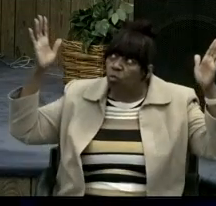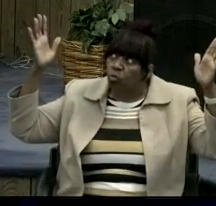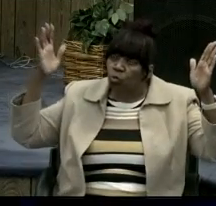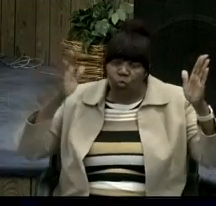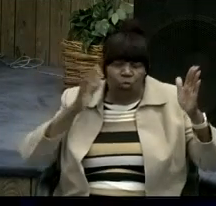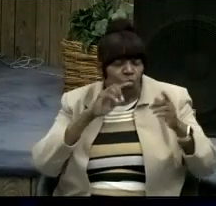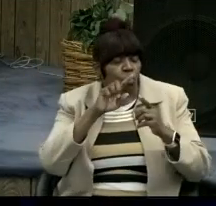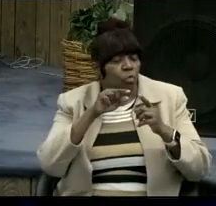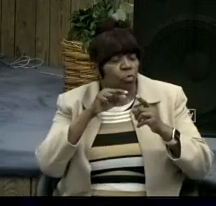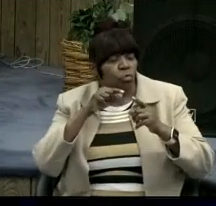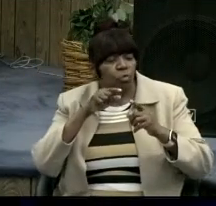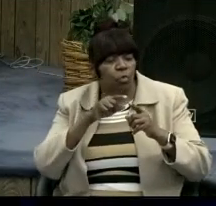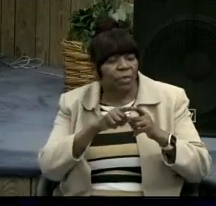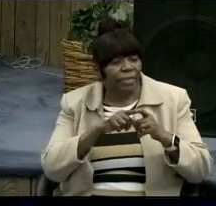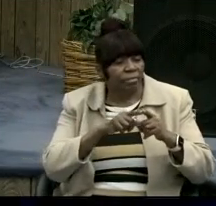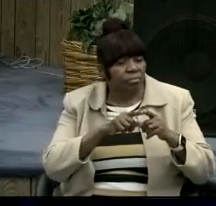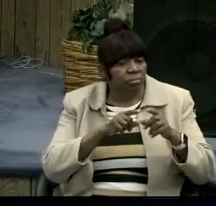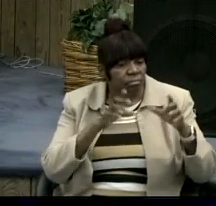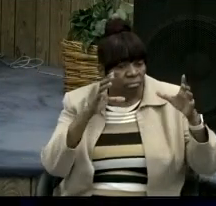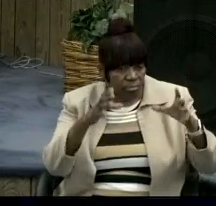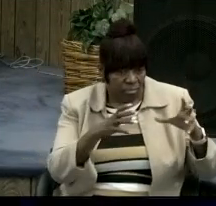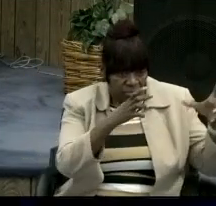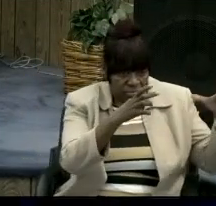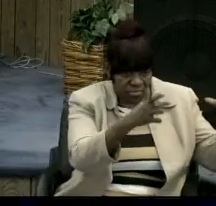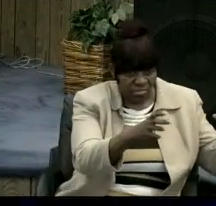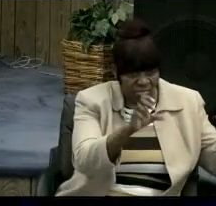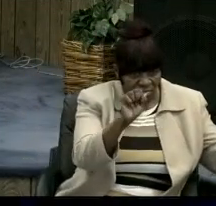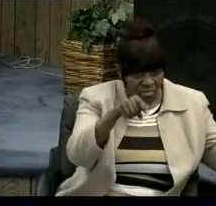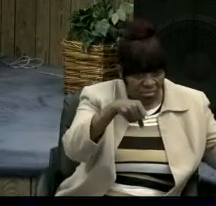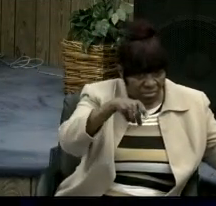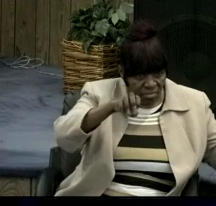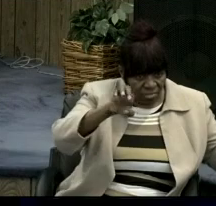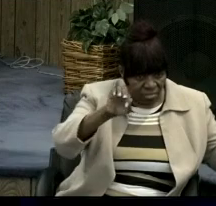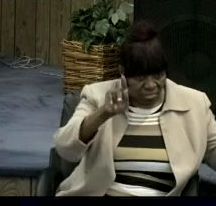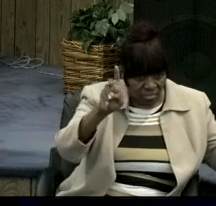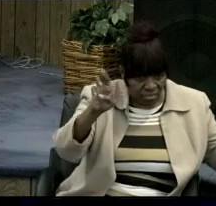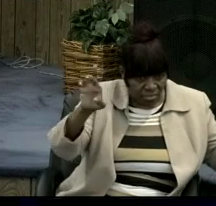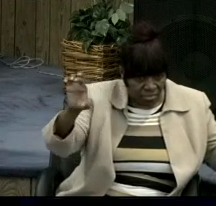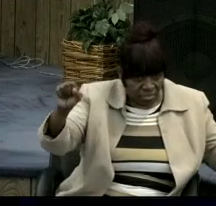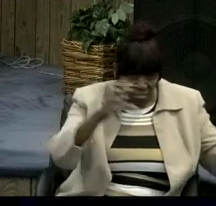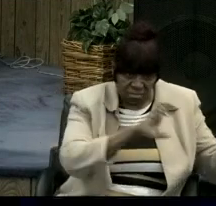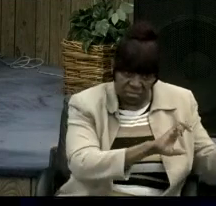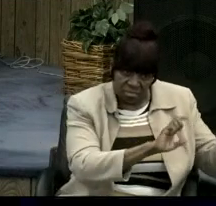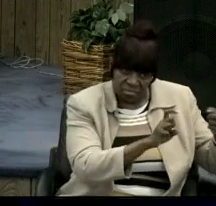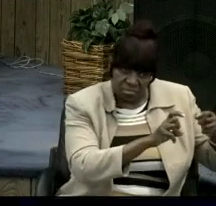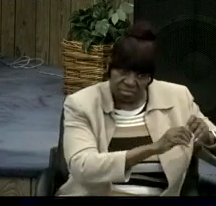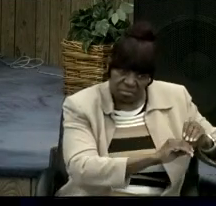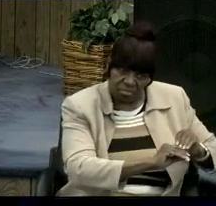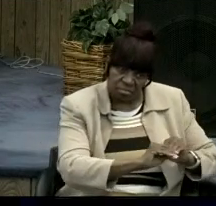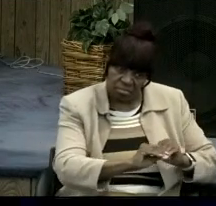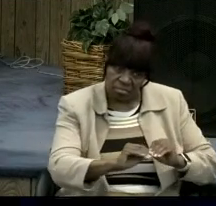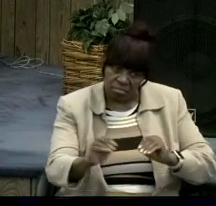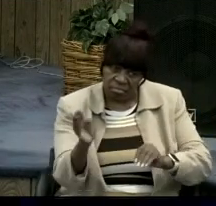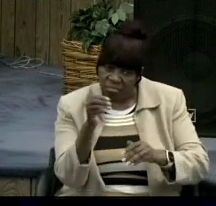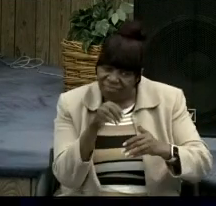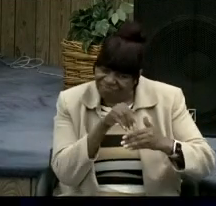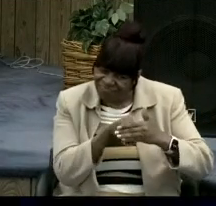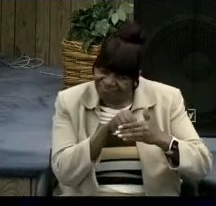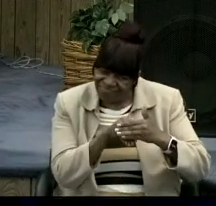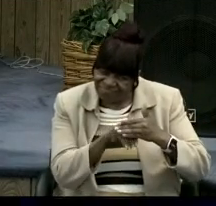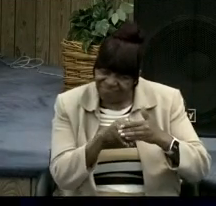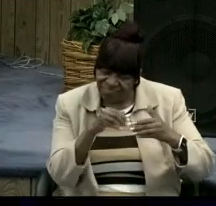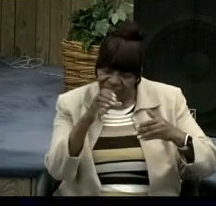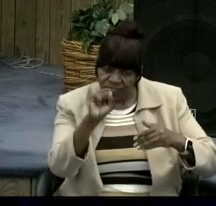Even when we listen to these speakers right now, there's something shifting. There's something moving inside of